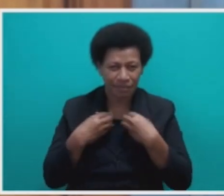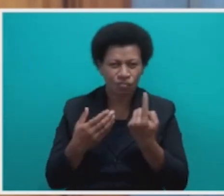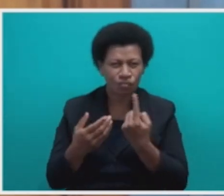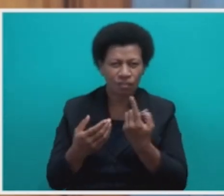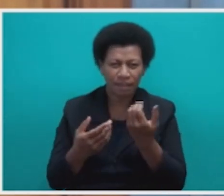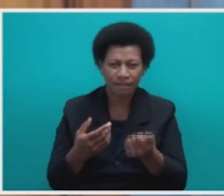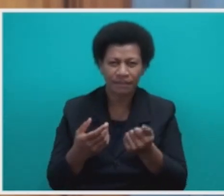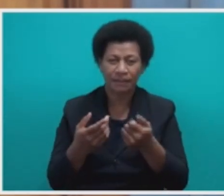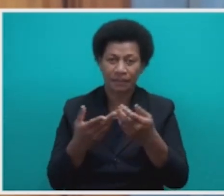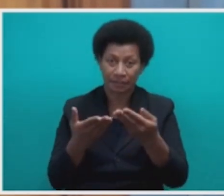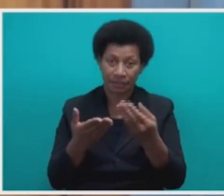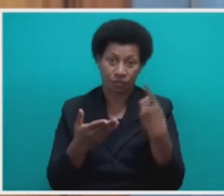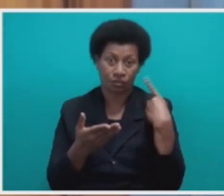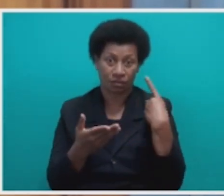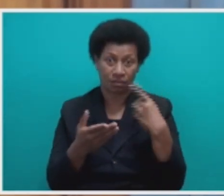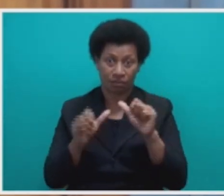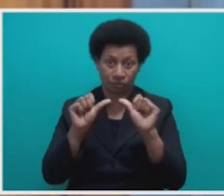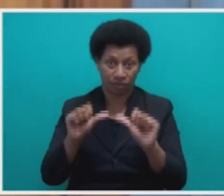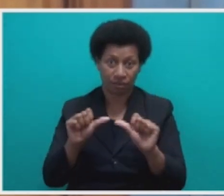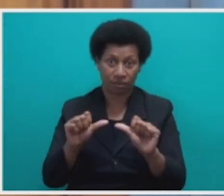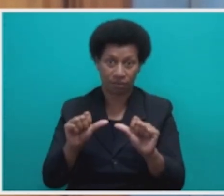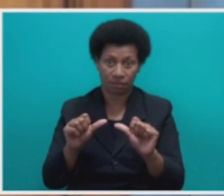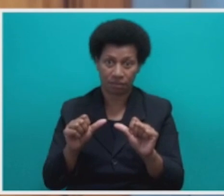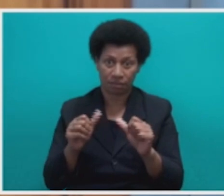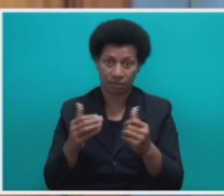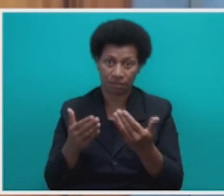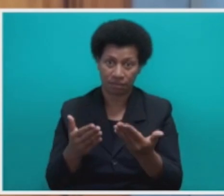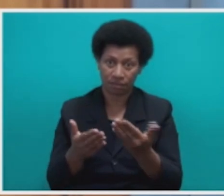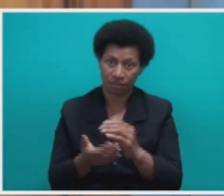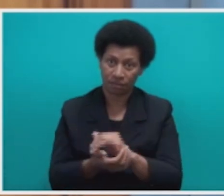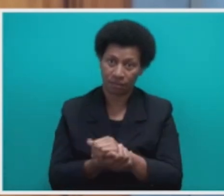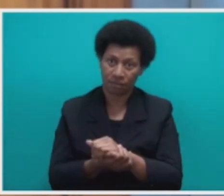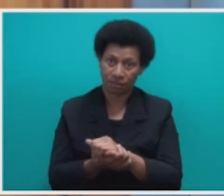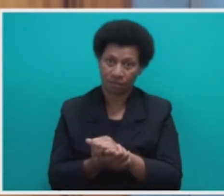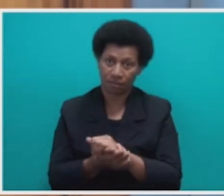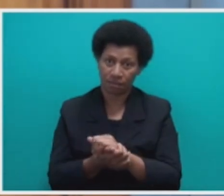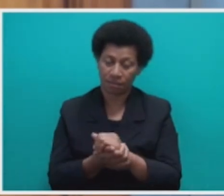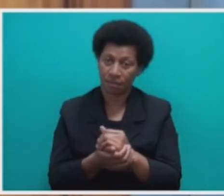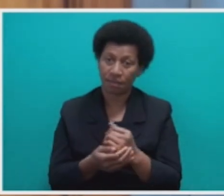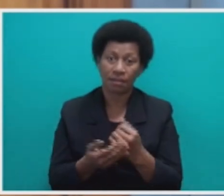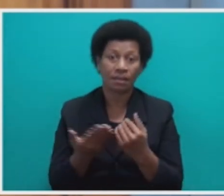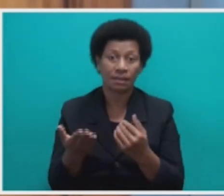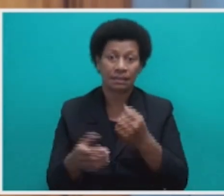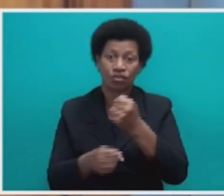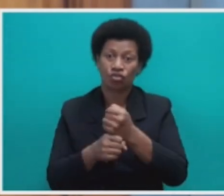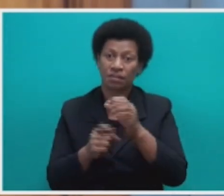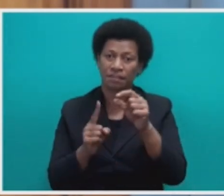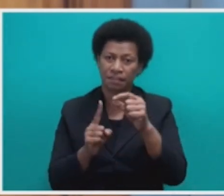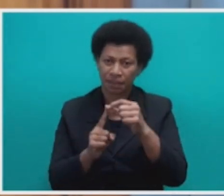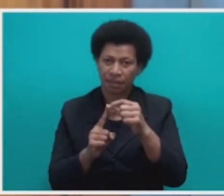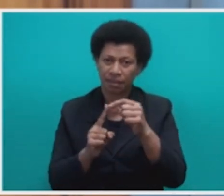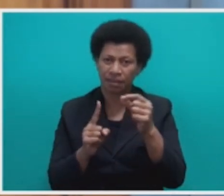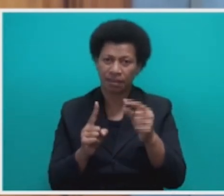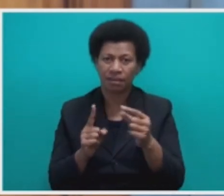price regulation so that this massive GP is not actually obtained by